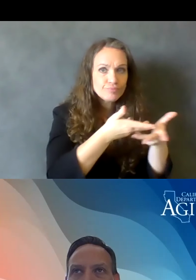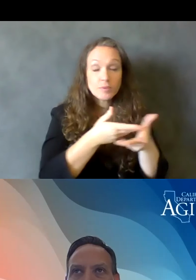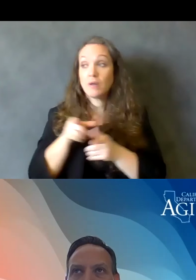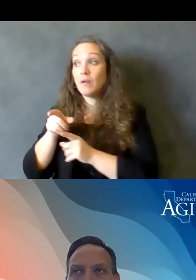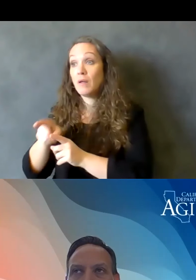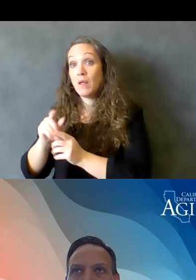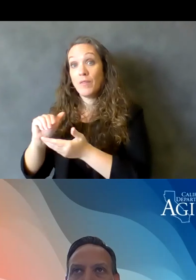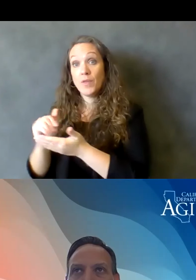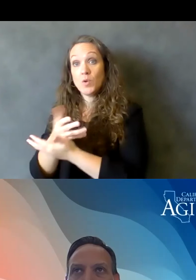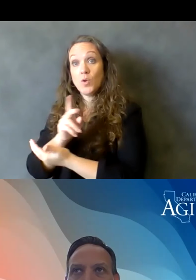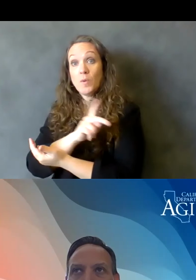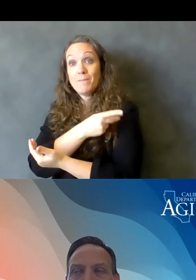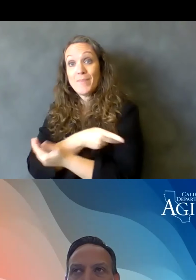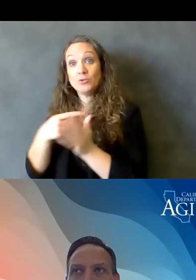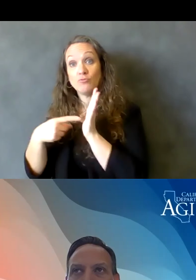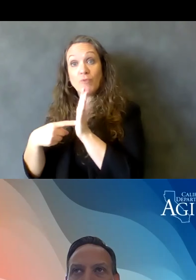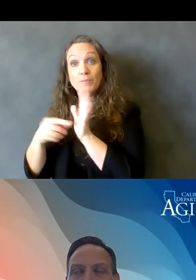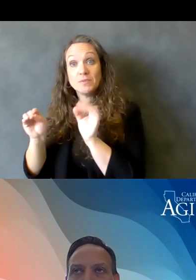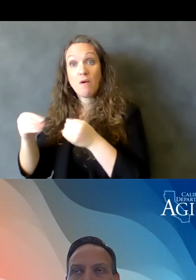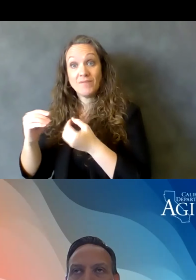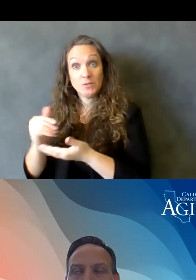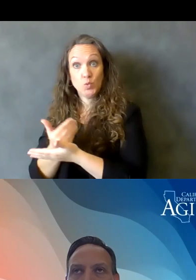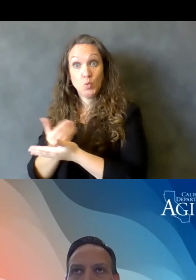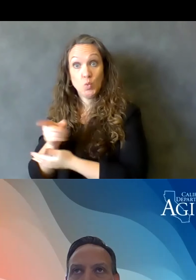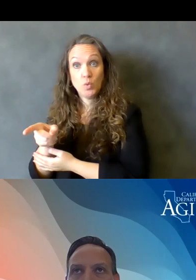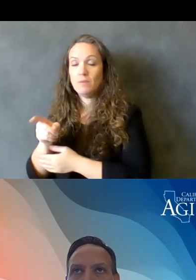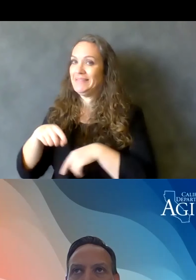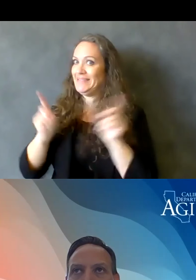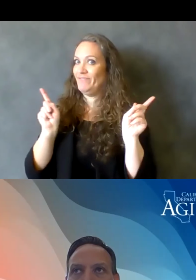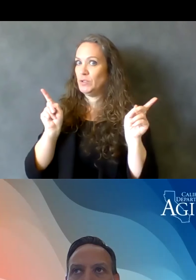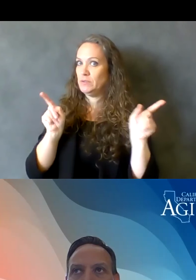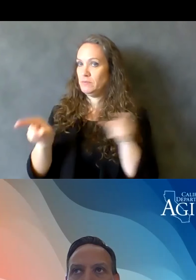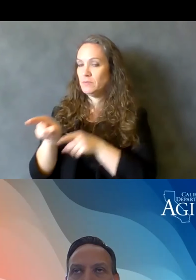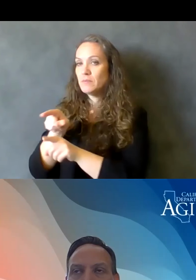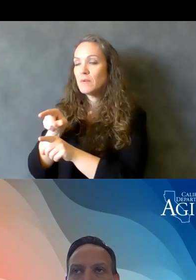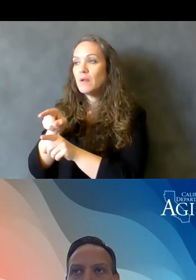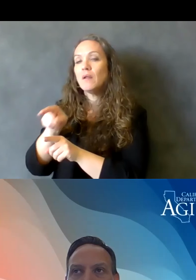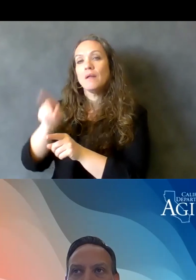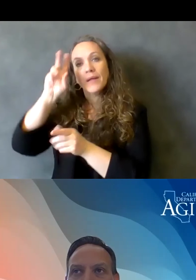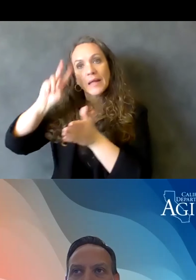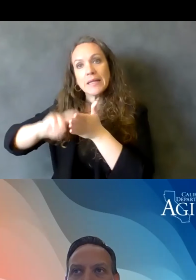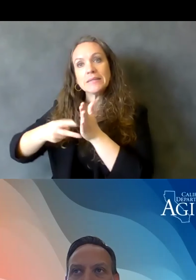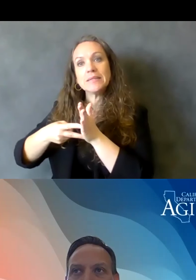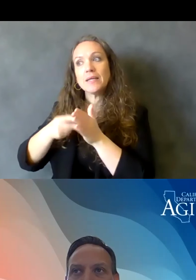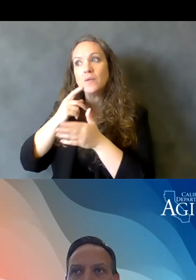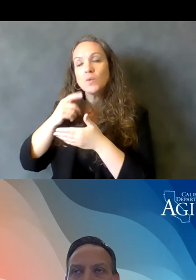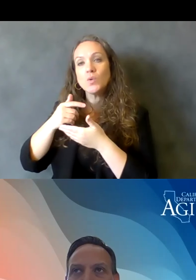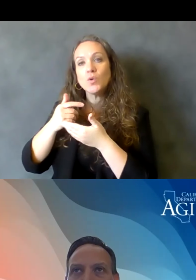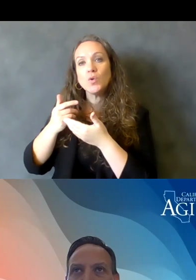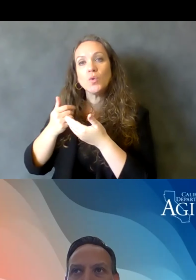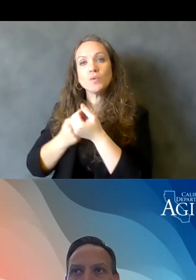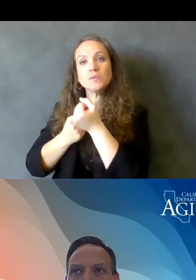is different. It is really intended to serve those residents who are incapacitated